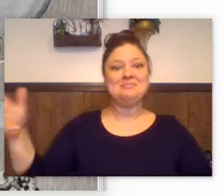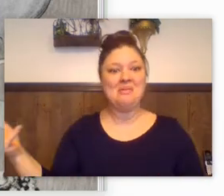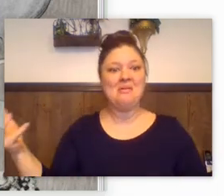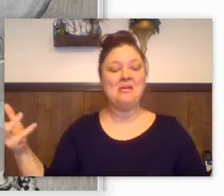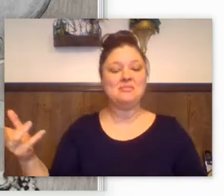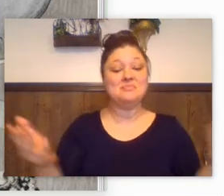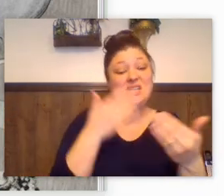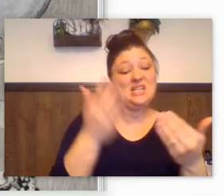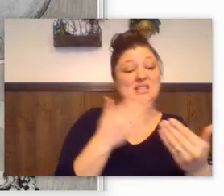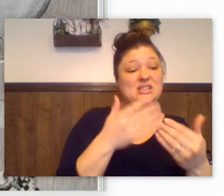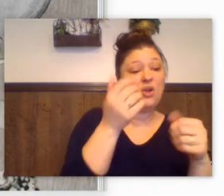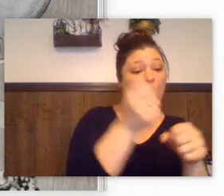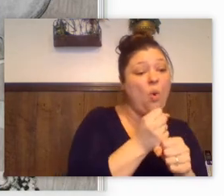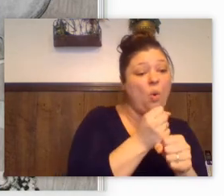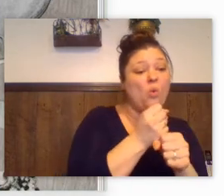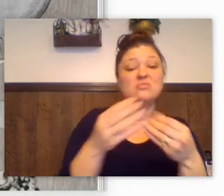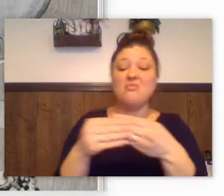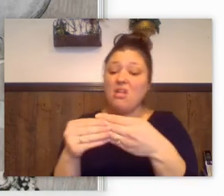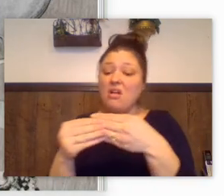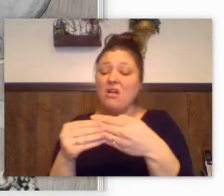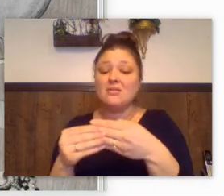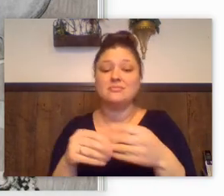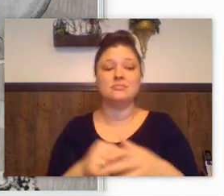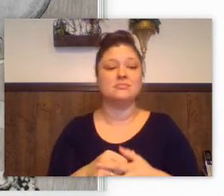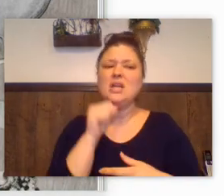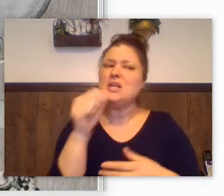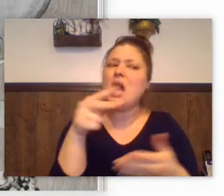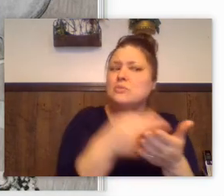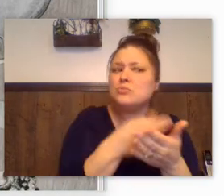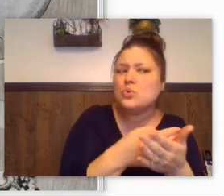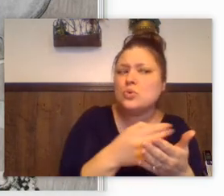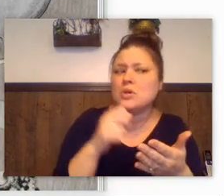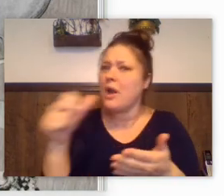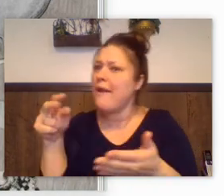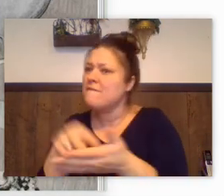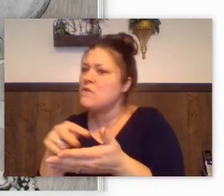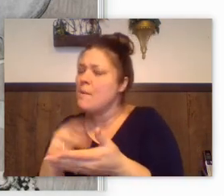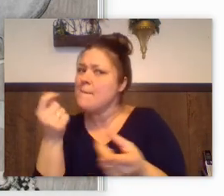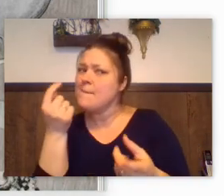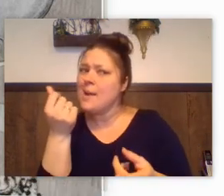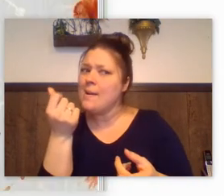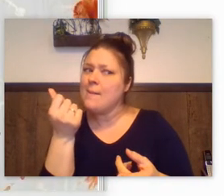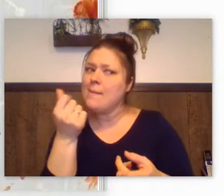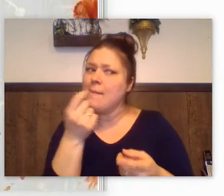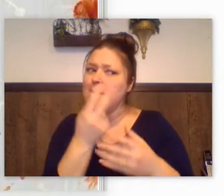hold. Something that was neither spoon nor fork, but a bit of both.